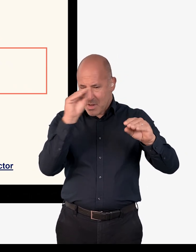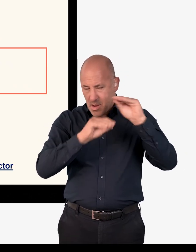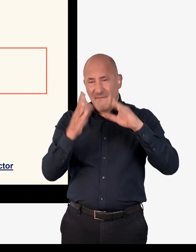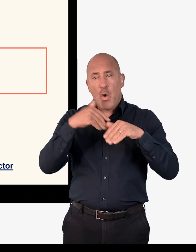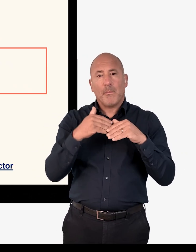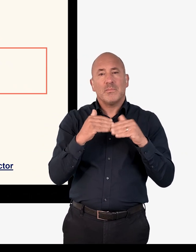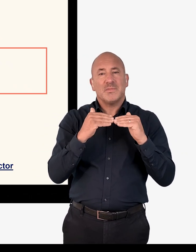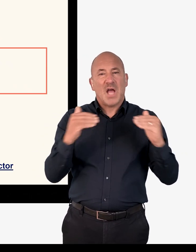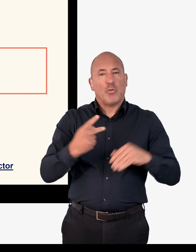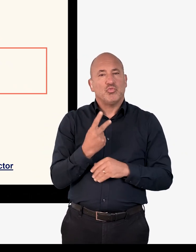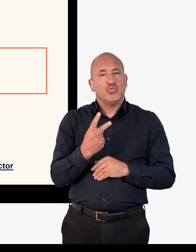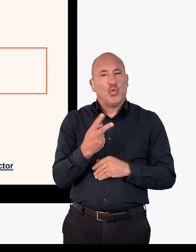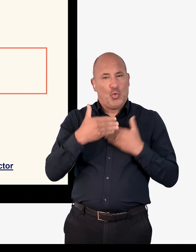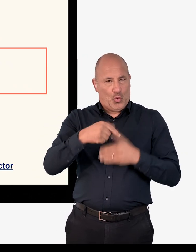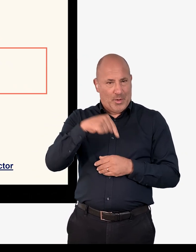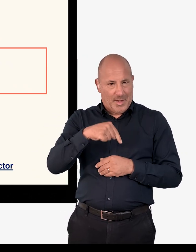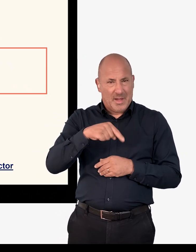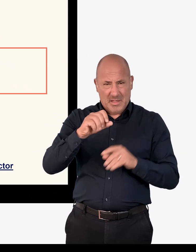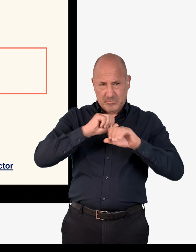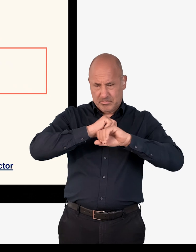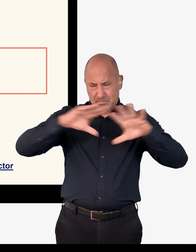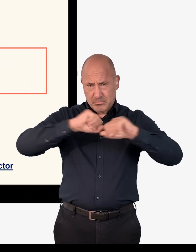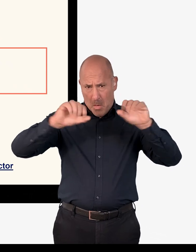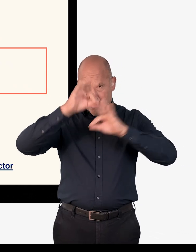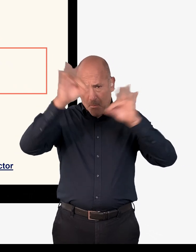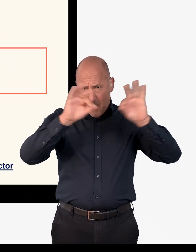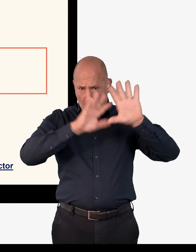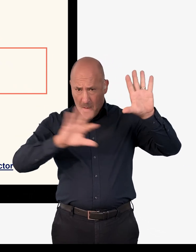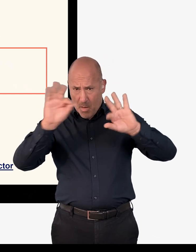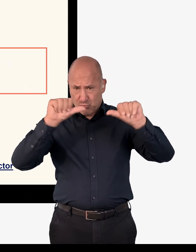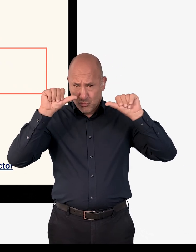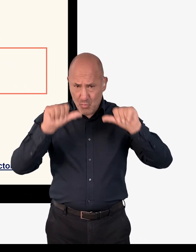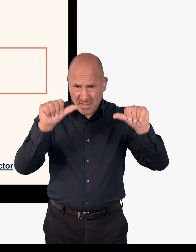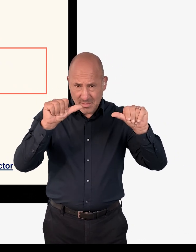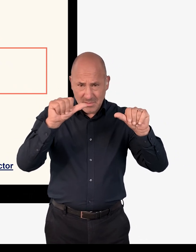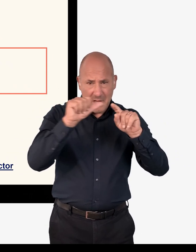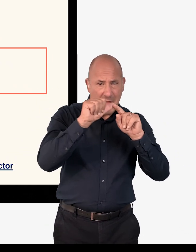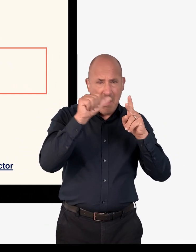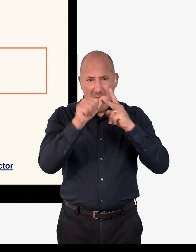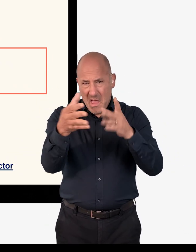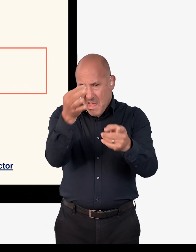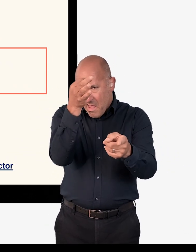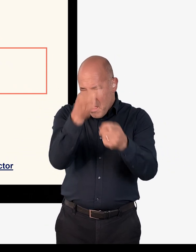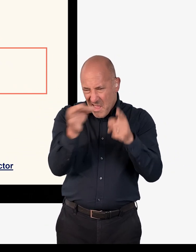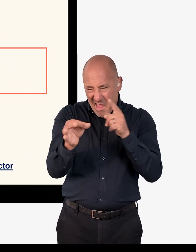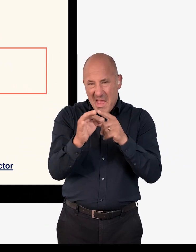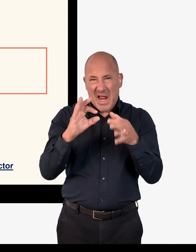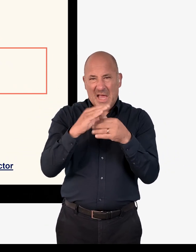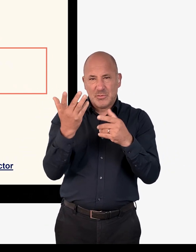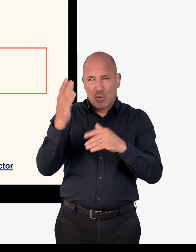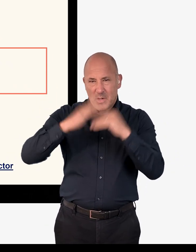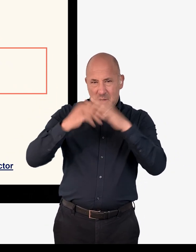architectural and engineering information prepared at Stage 2 is spatially coordinated before the detailed